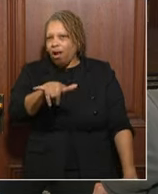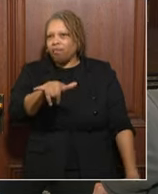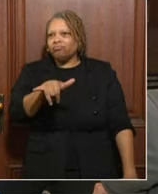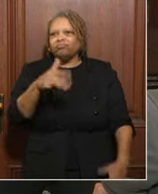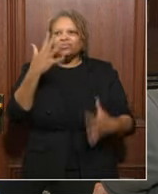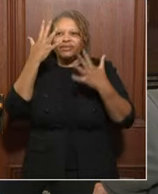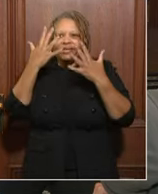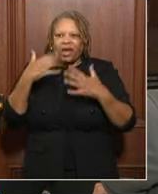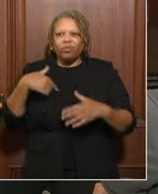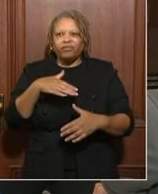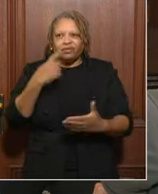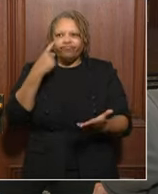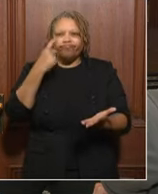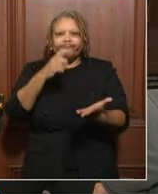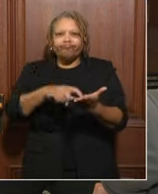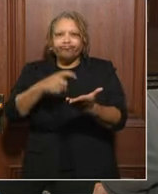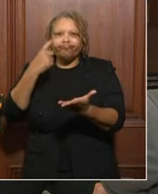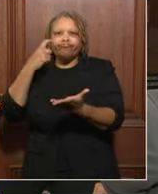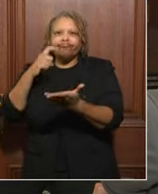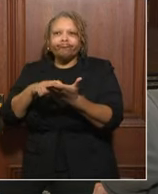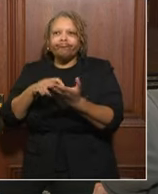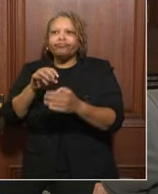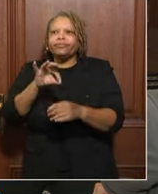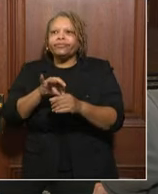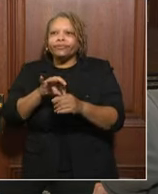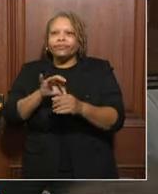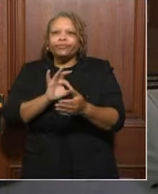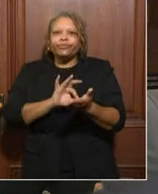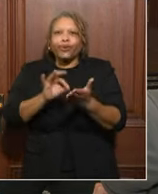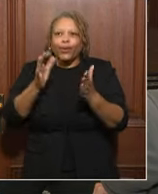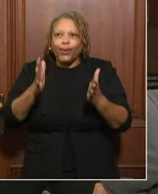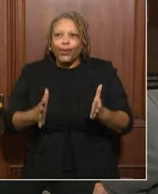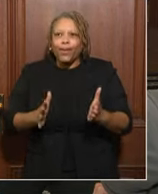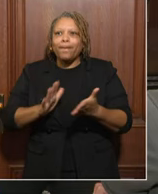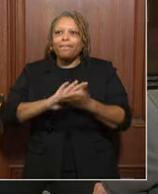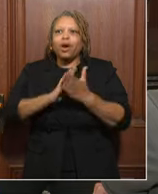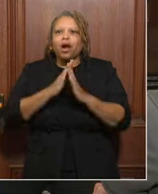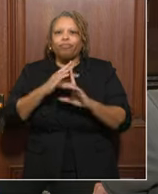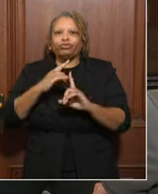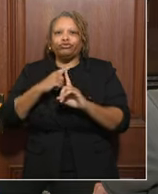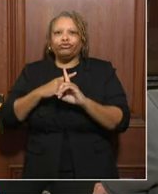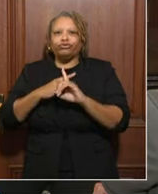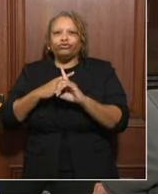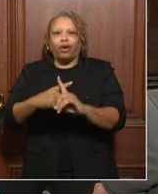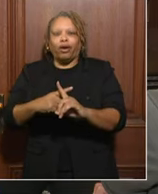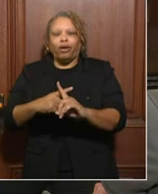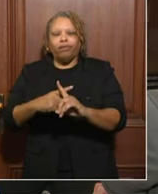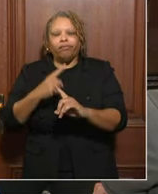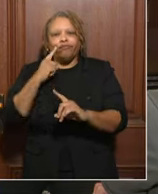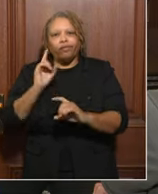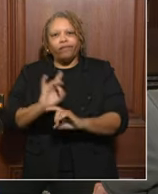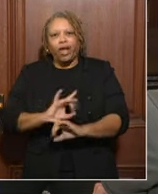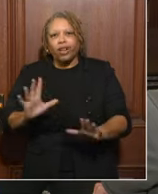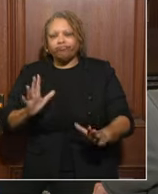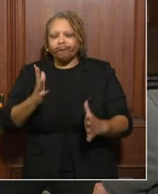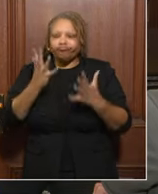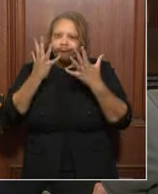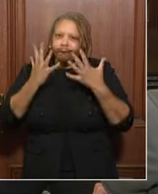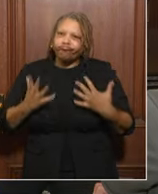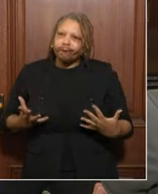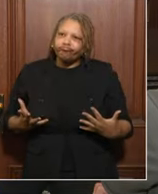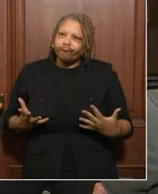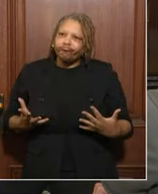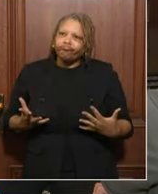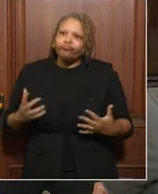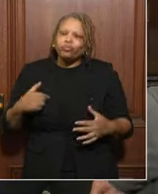other officials targeted by political violence, and we respond to that proactively for sure,